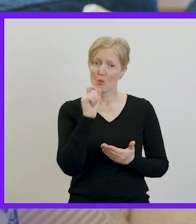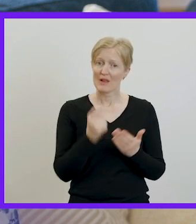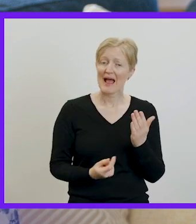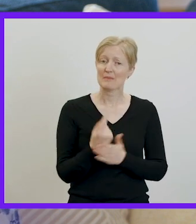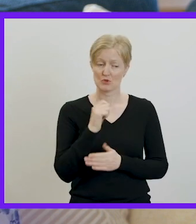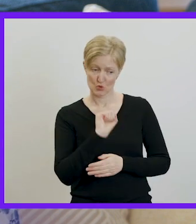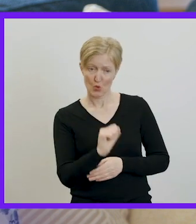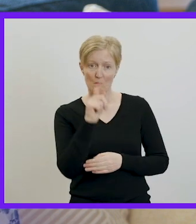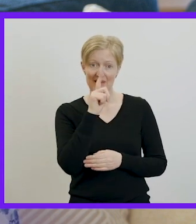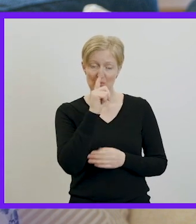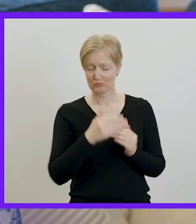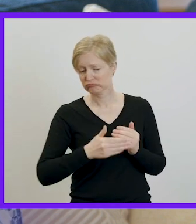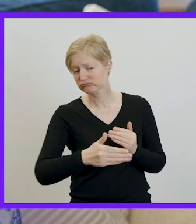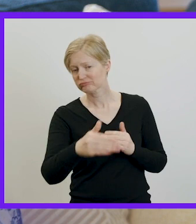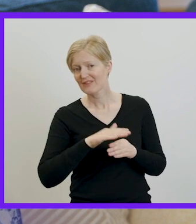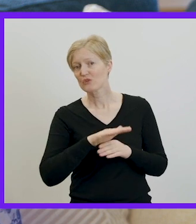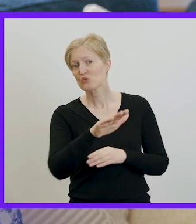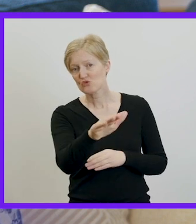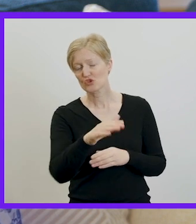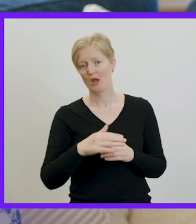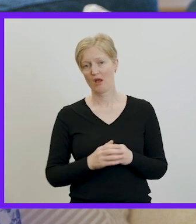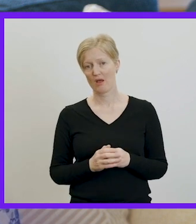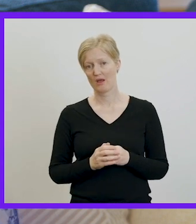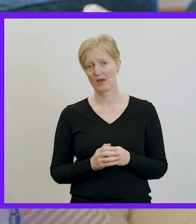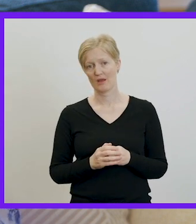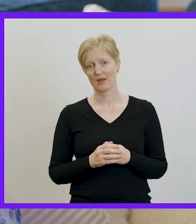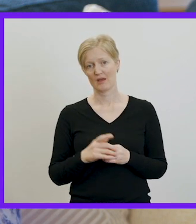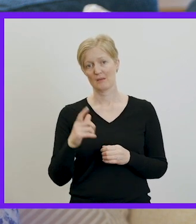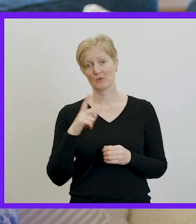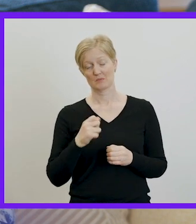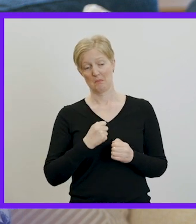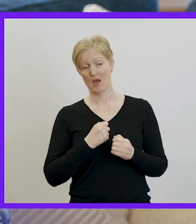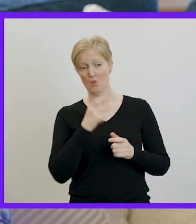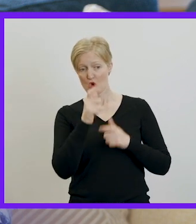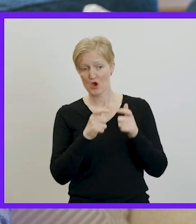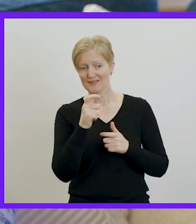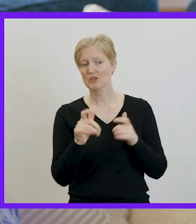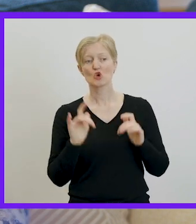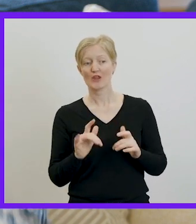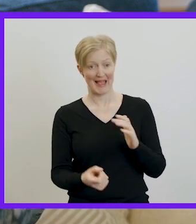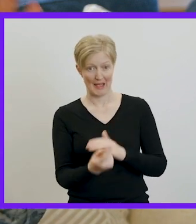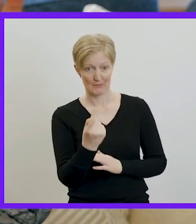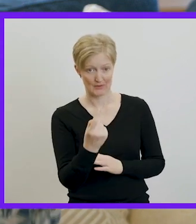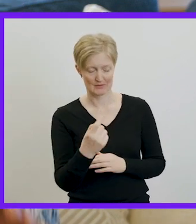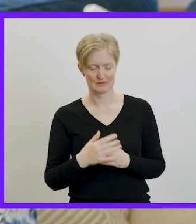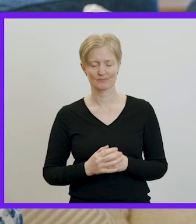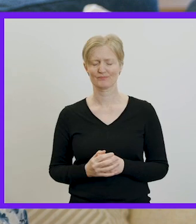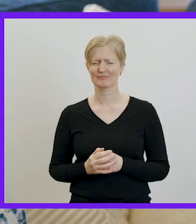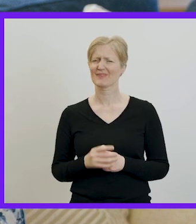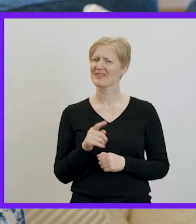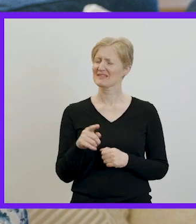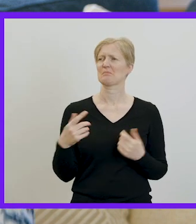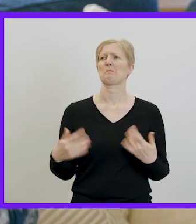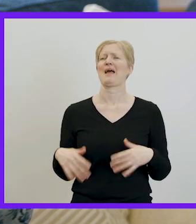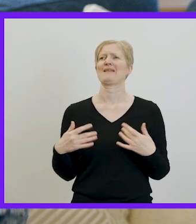will happen to your people in the future, for the vision concerns a time yet to come. Now this gives us an